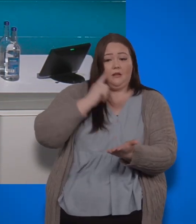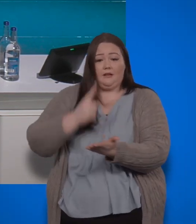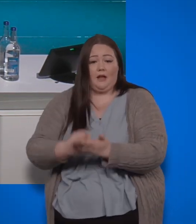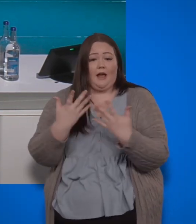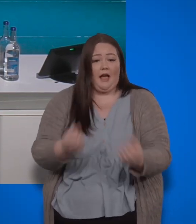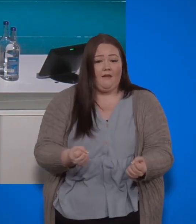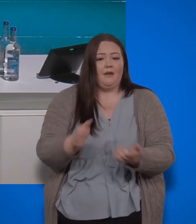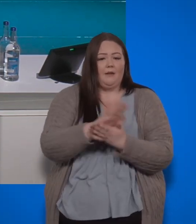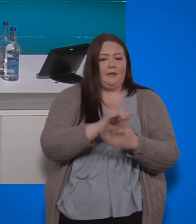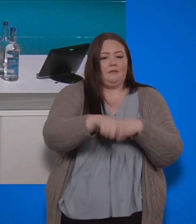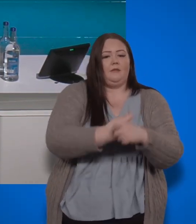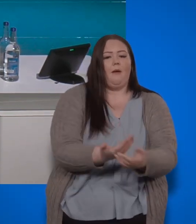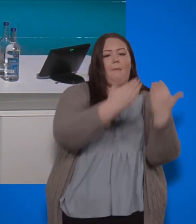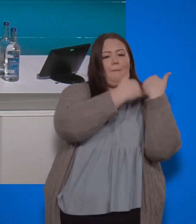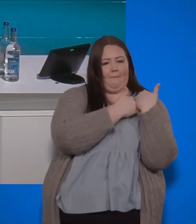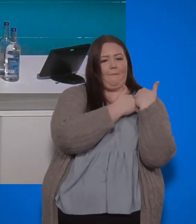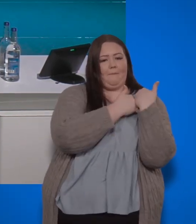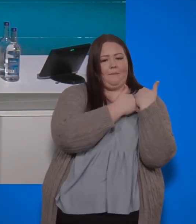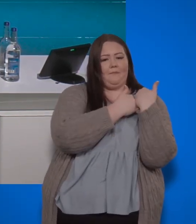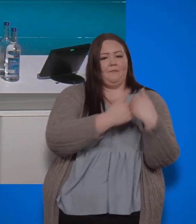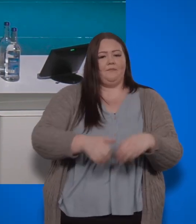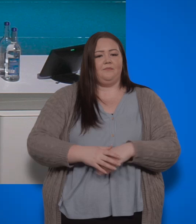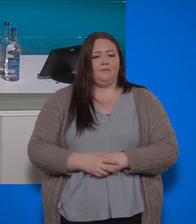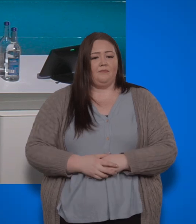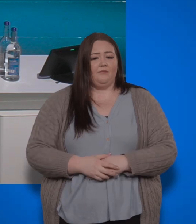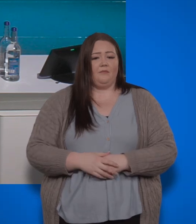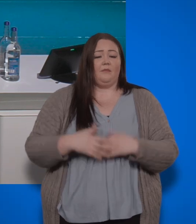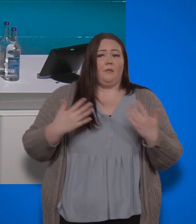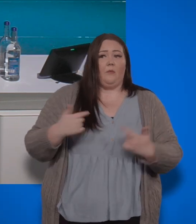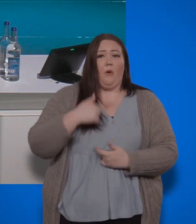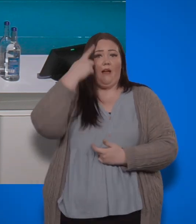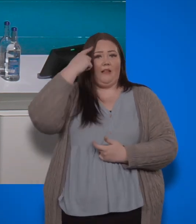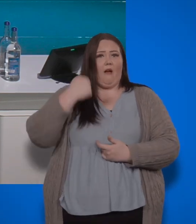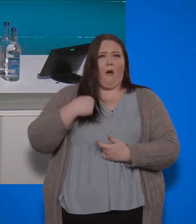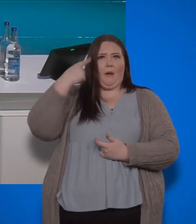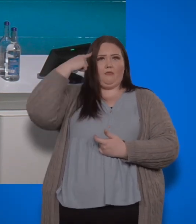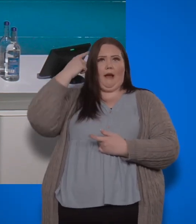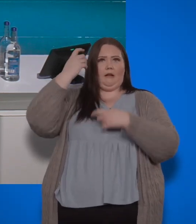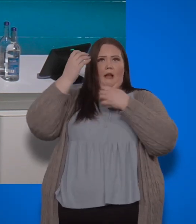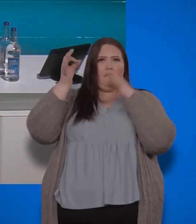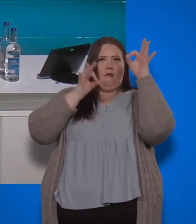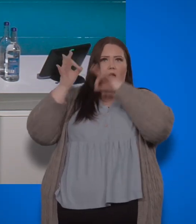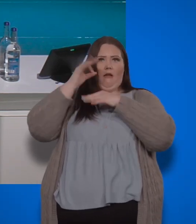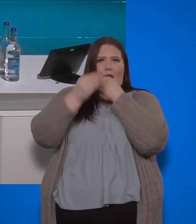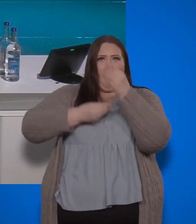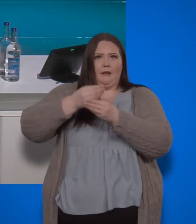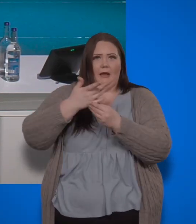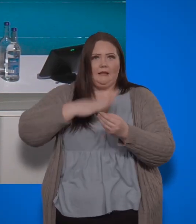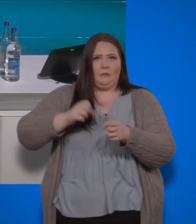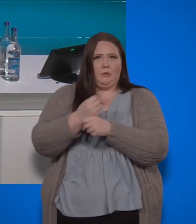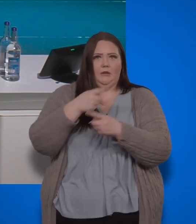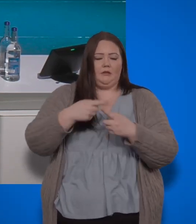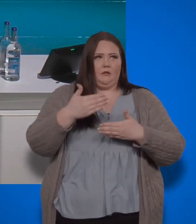and responsibility. Because, of course, if there's no freedom, there's no responsibility. I'm just doing what my brain cells